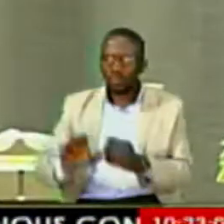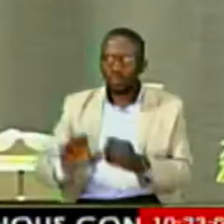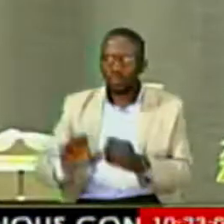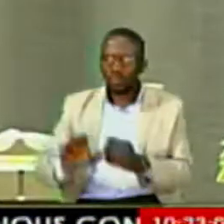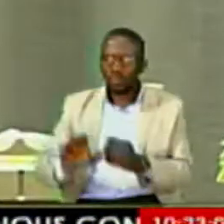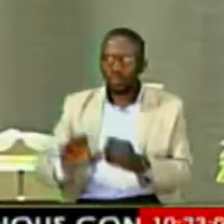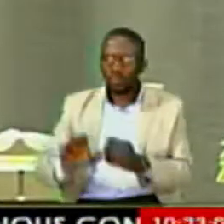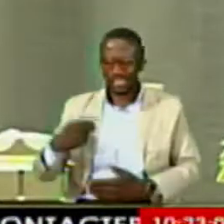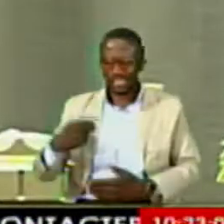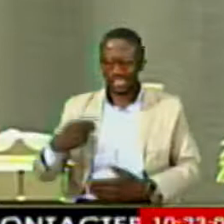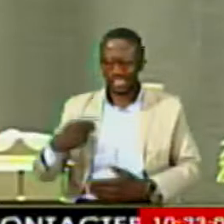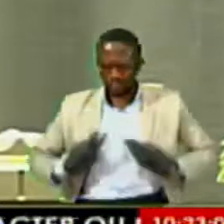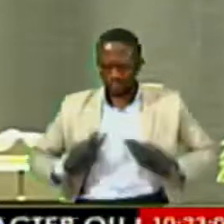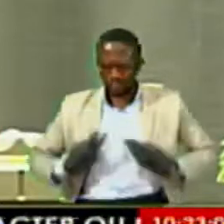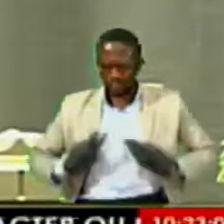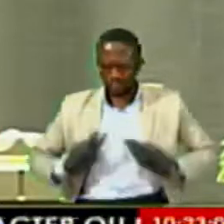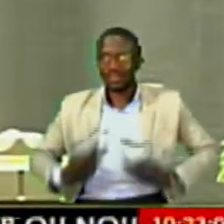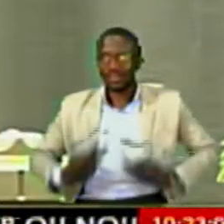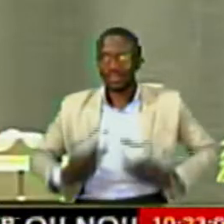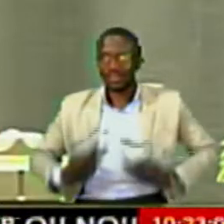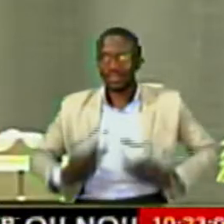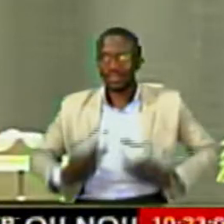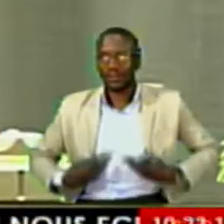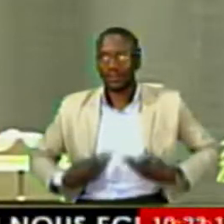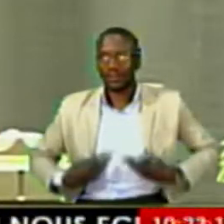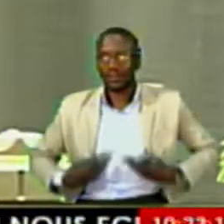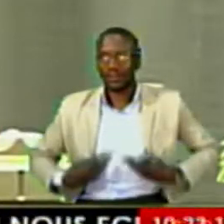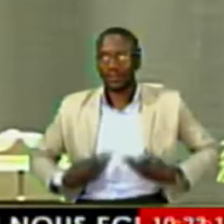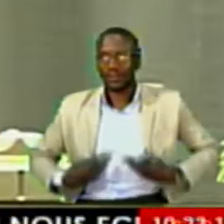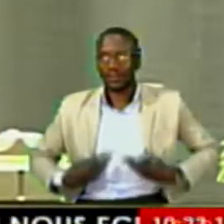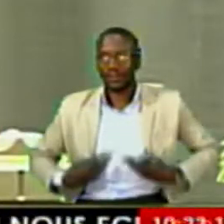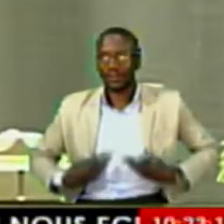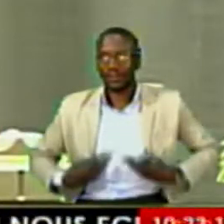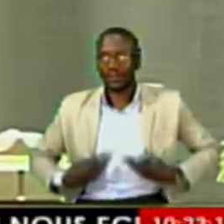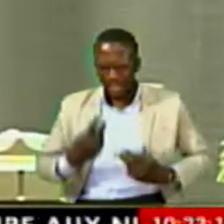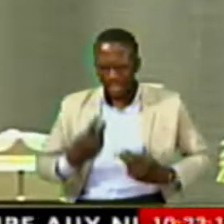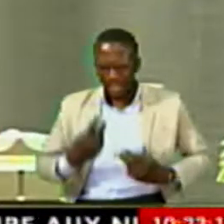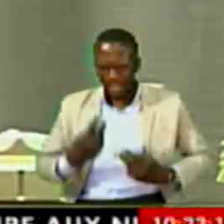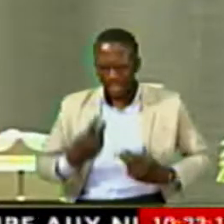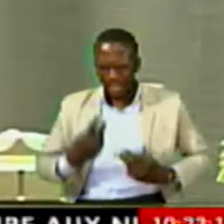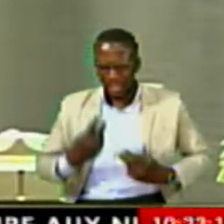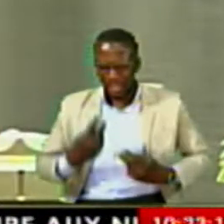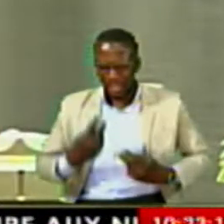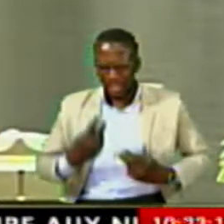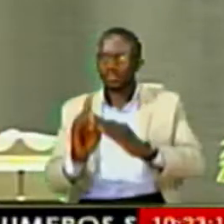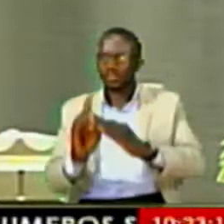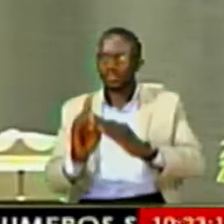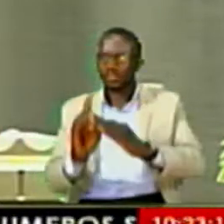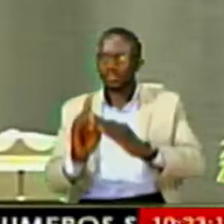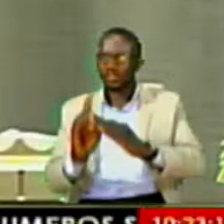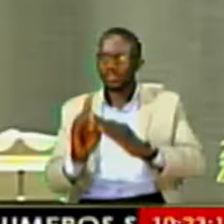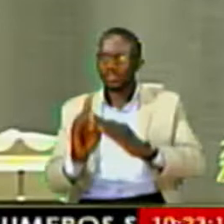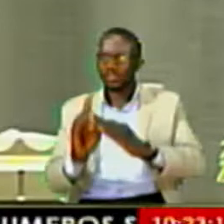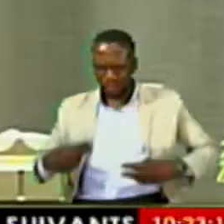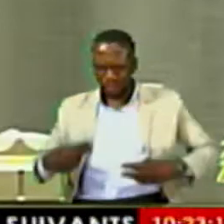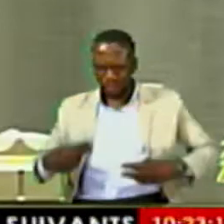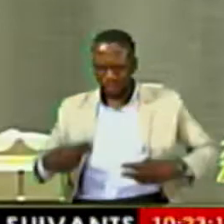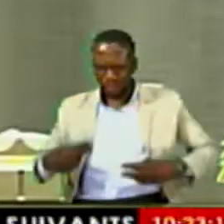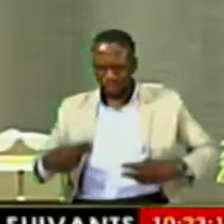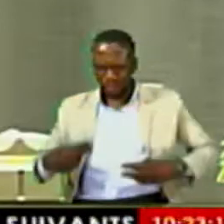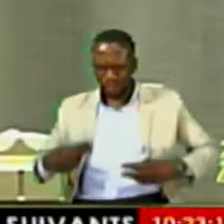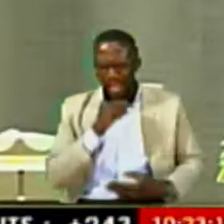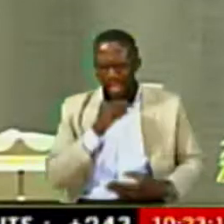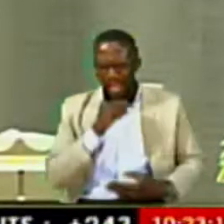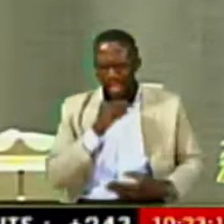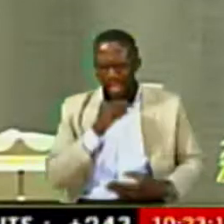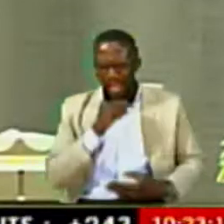can beget us. Une nouvelle vie doit surgir en nous. A new life should appear in us. Pas une fabrication. Not a fabrication.